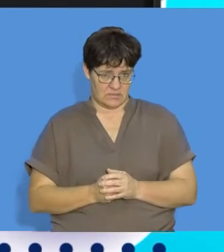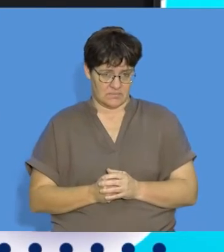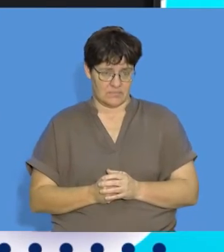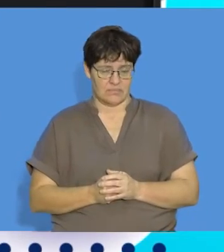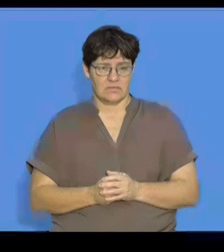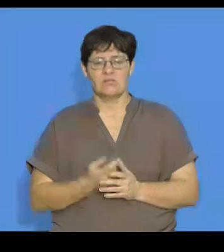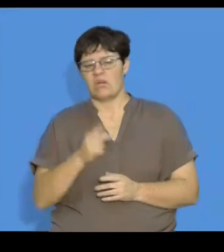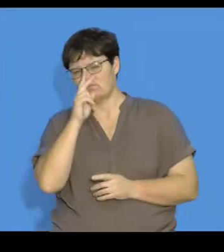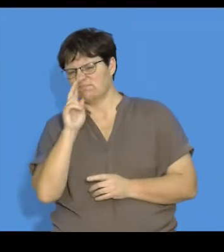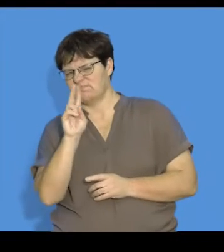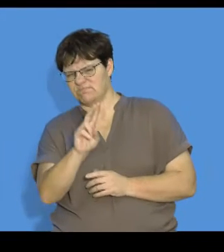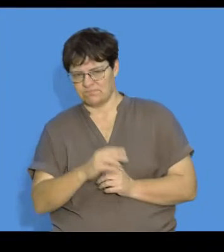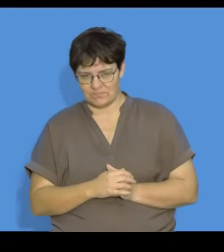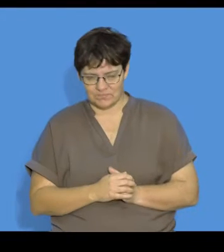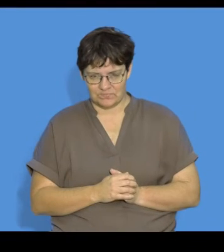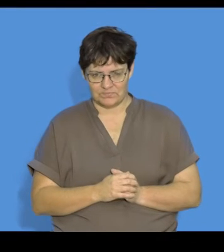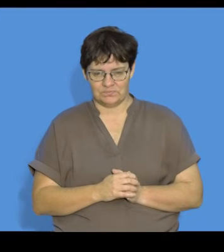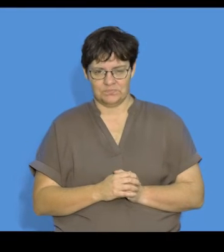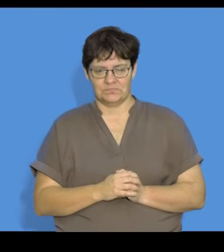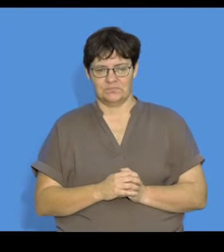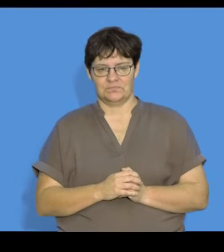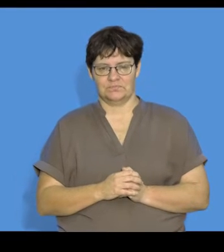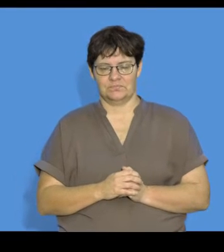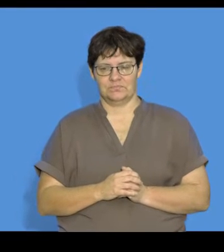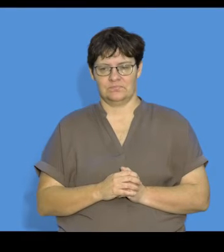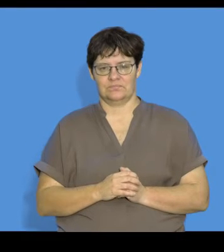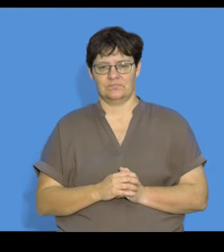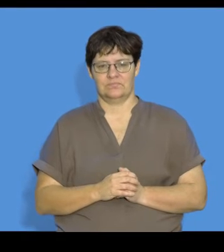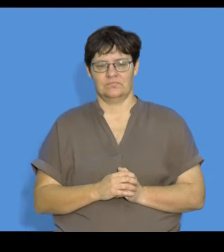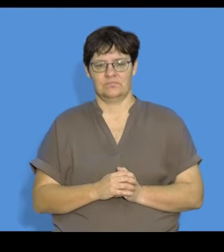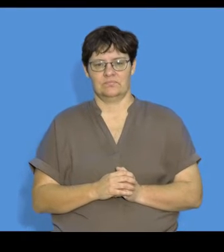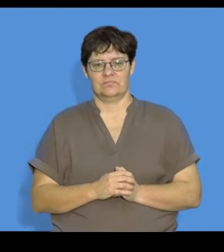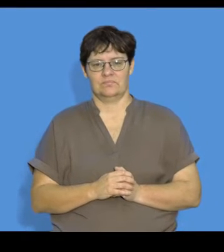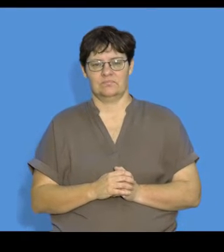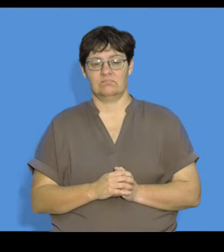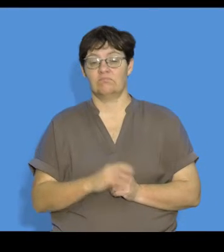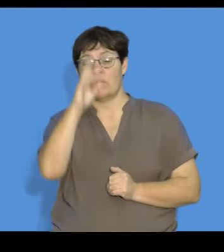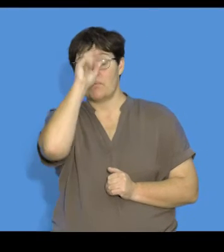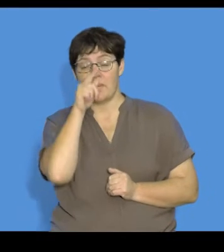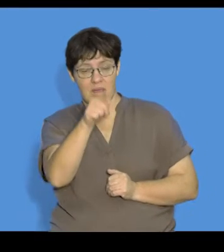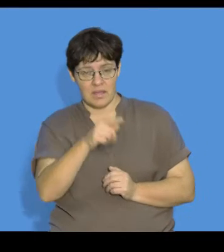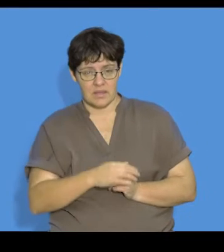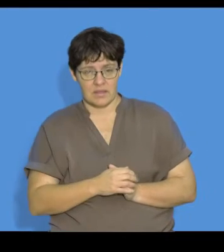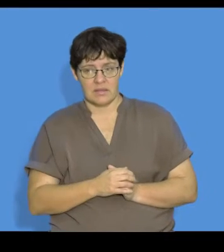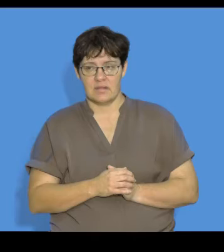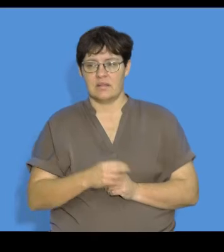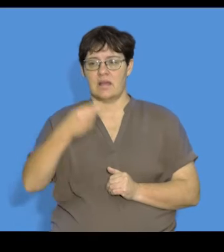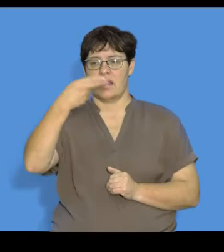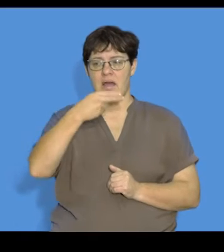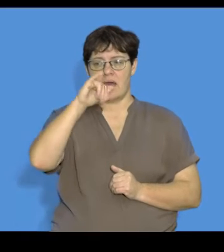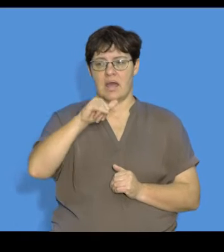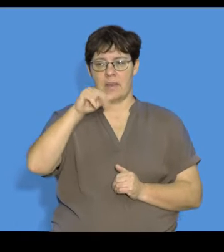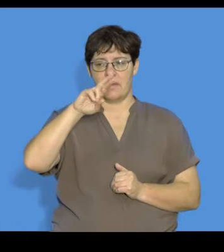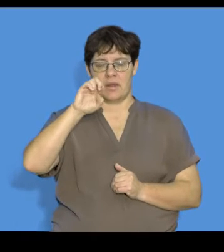into it. Right, so remember that a hyperbolic function is a function of the form f